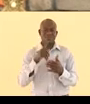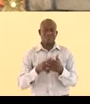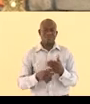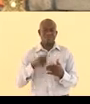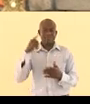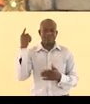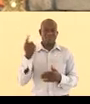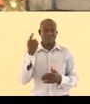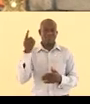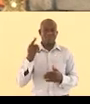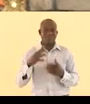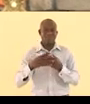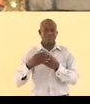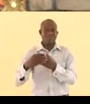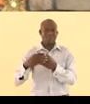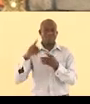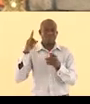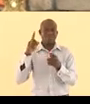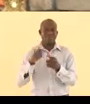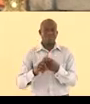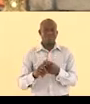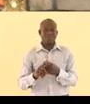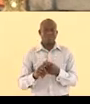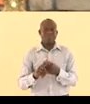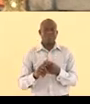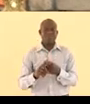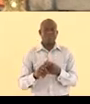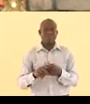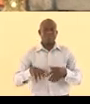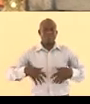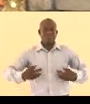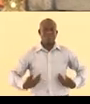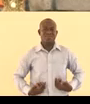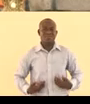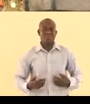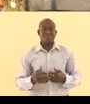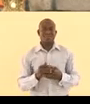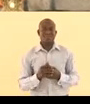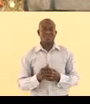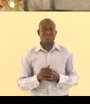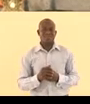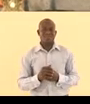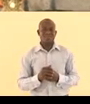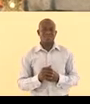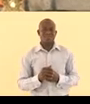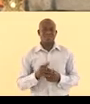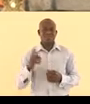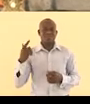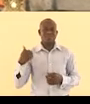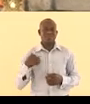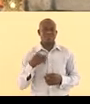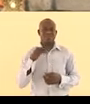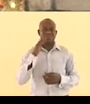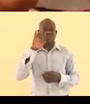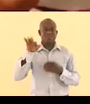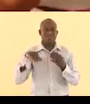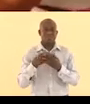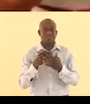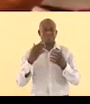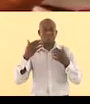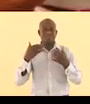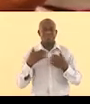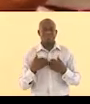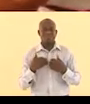And what it often leads to, it often leads to frustration and burnout. And so on and so forth. We all